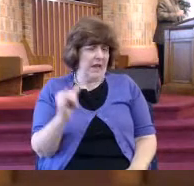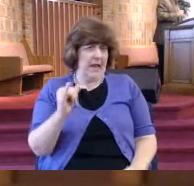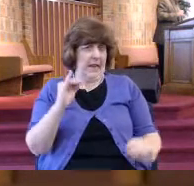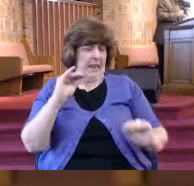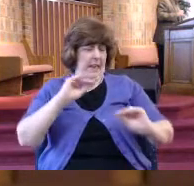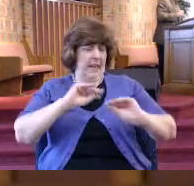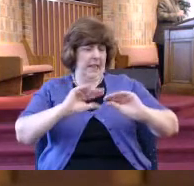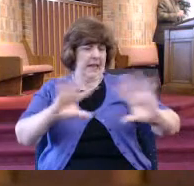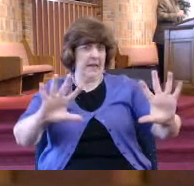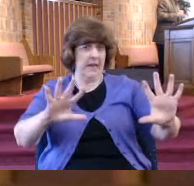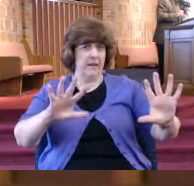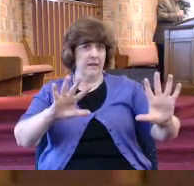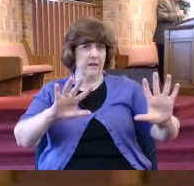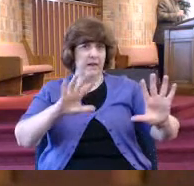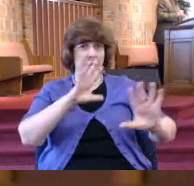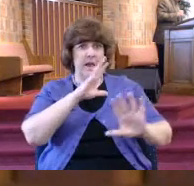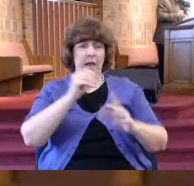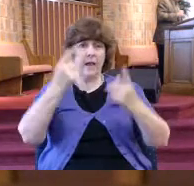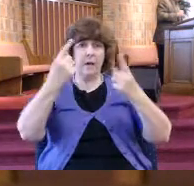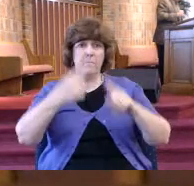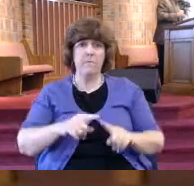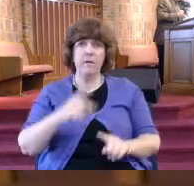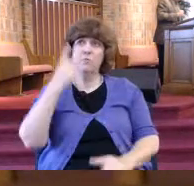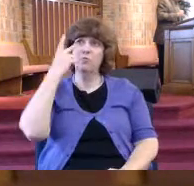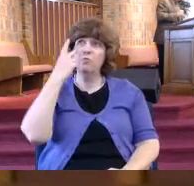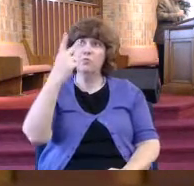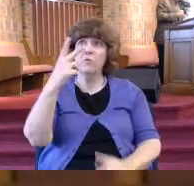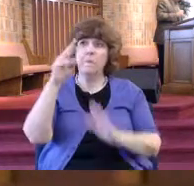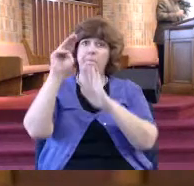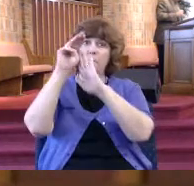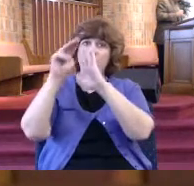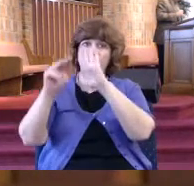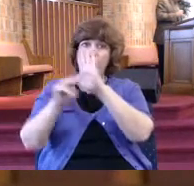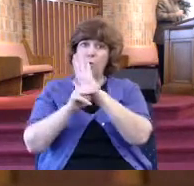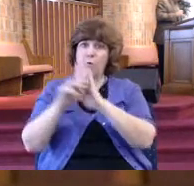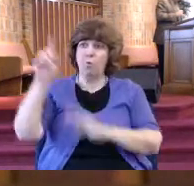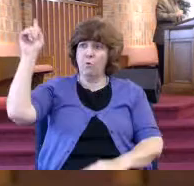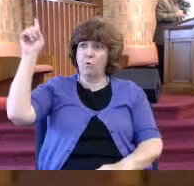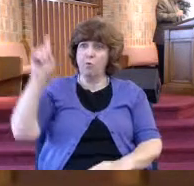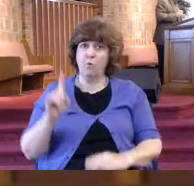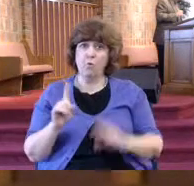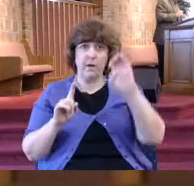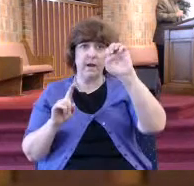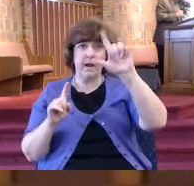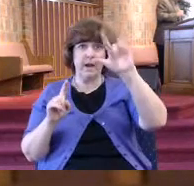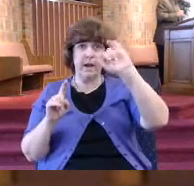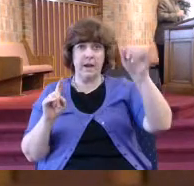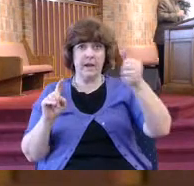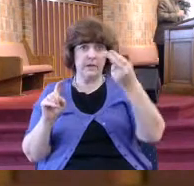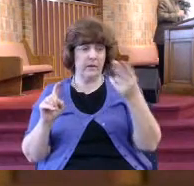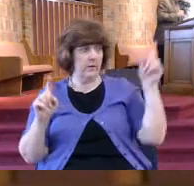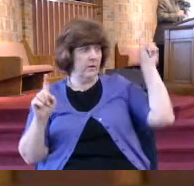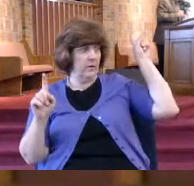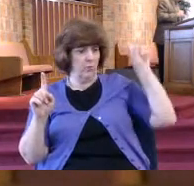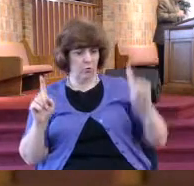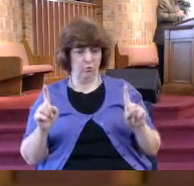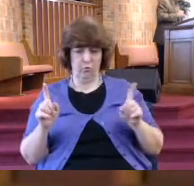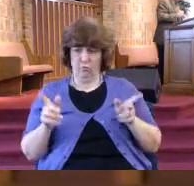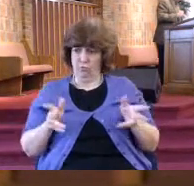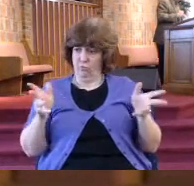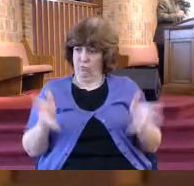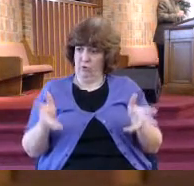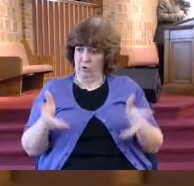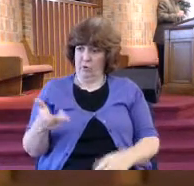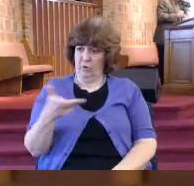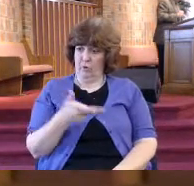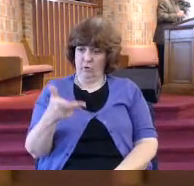behold, Moses and Elijah appeared to them, talking with Him. Then Peter answered and said to